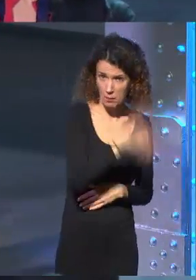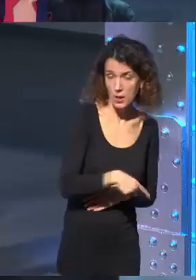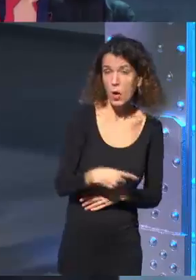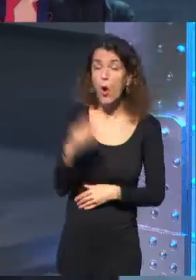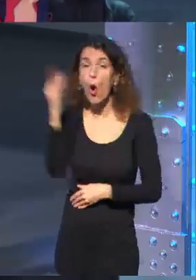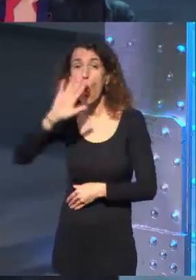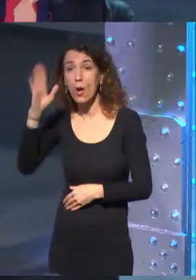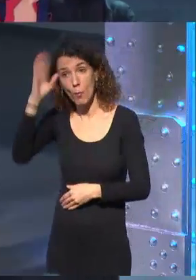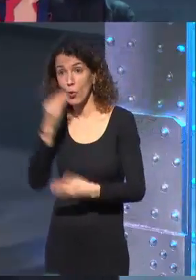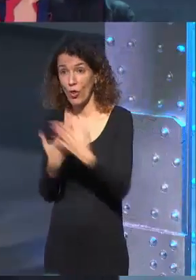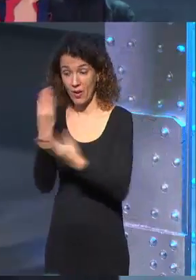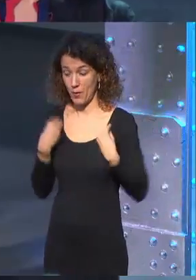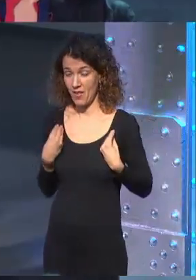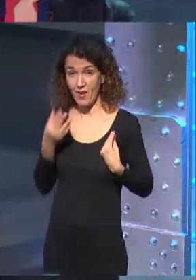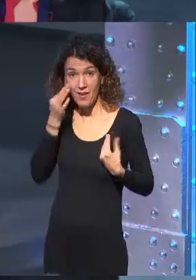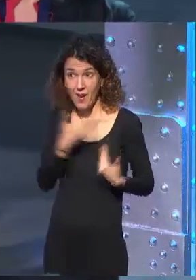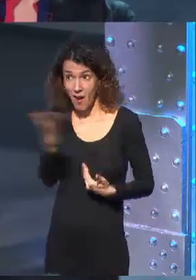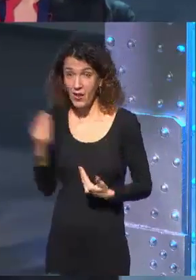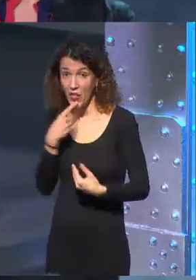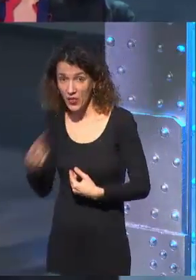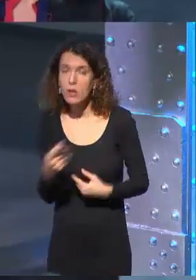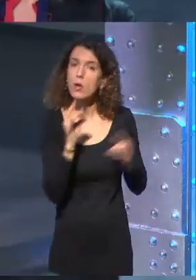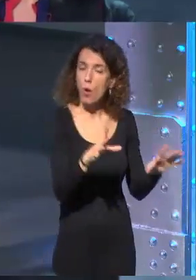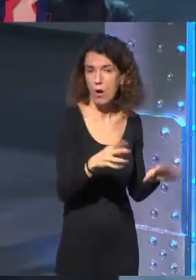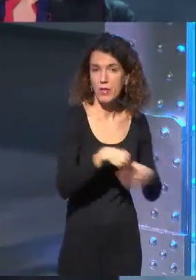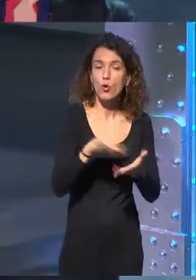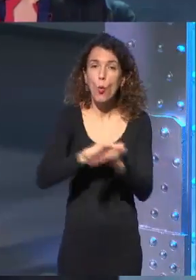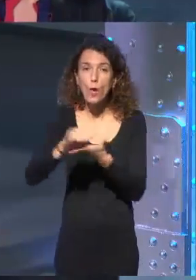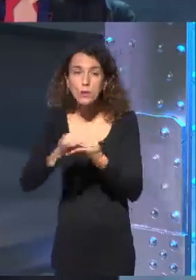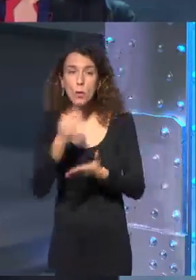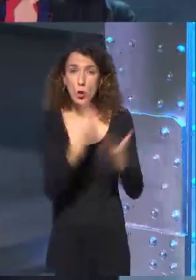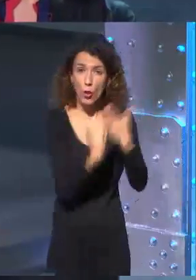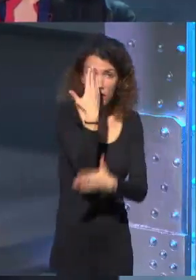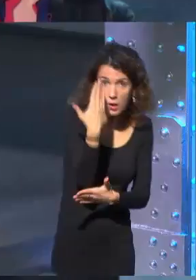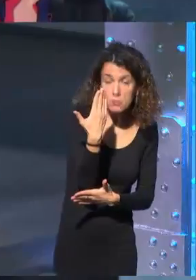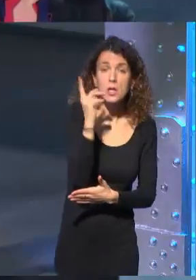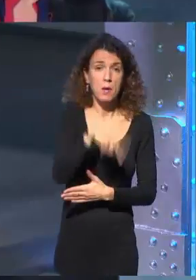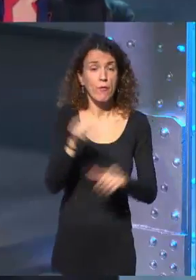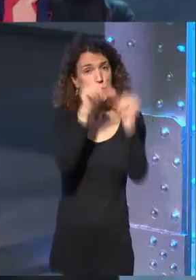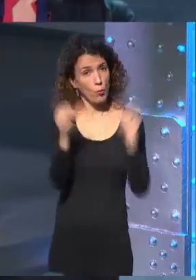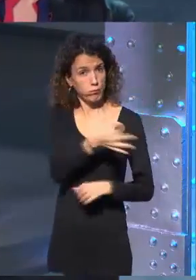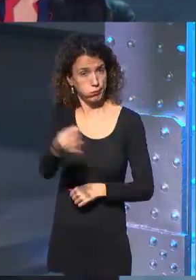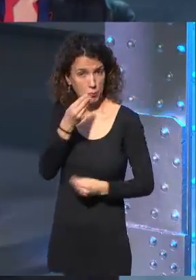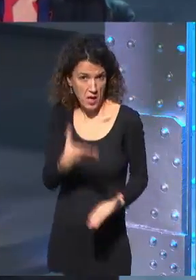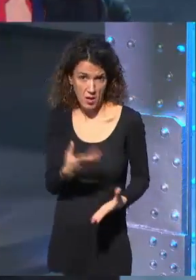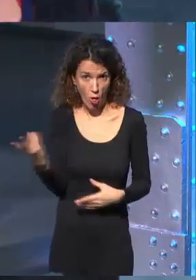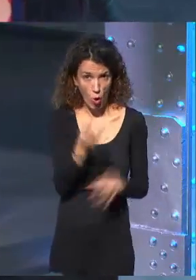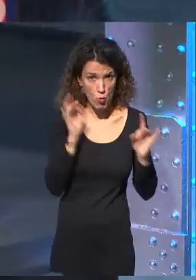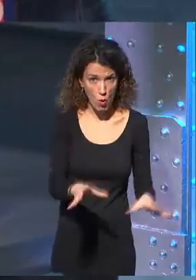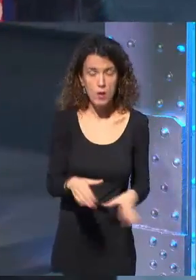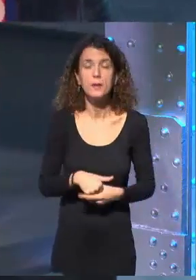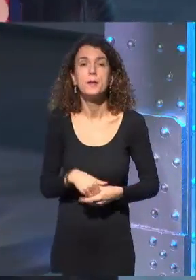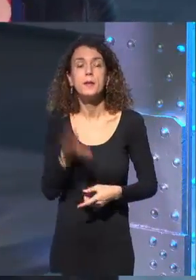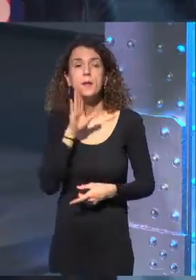have potentially bad consequences, but also in the digital world, they could have bad consequences. For instance, what they